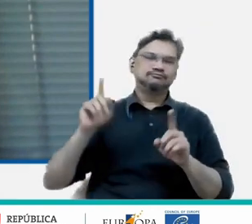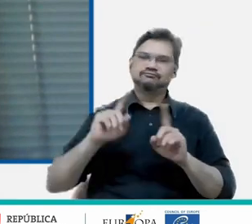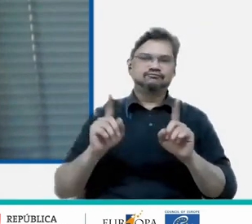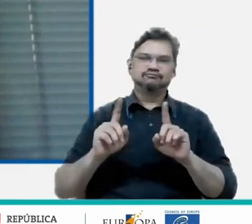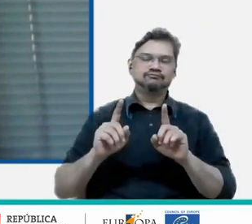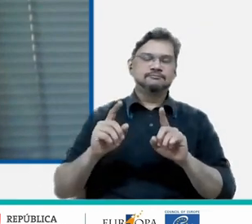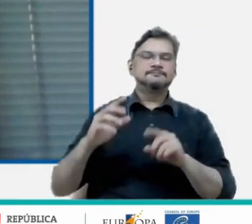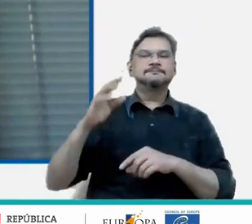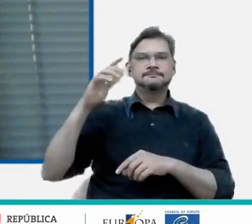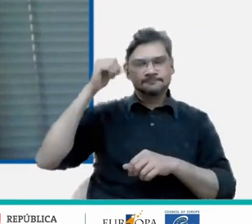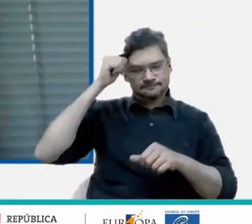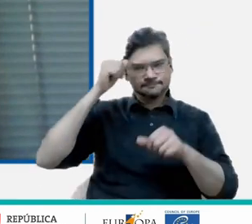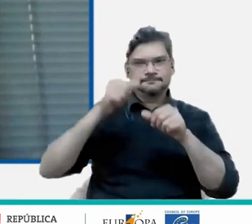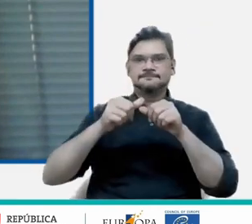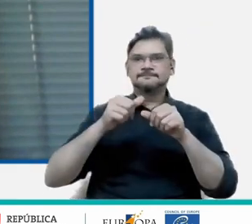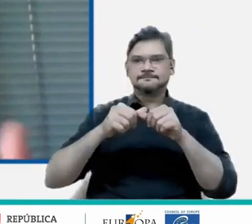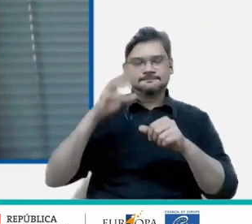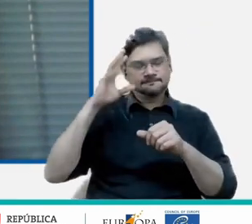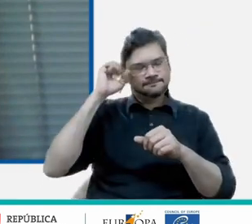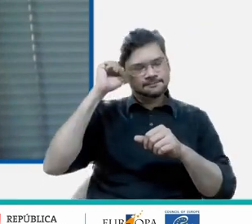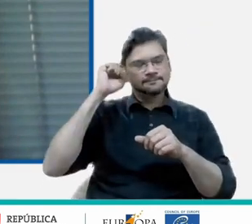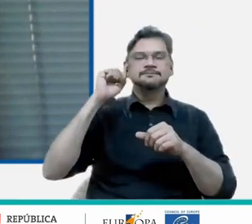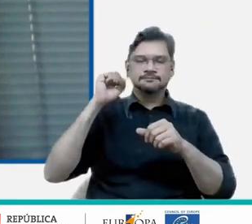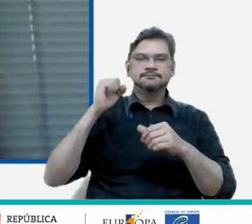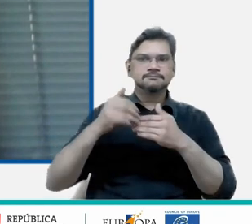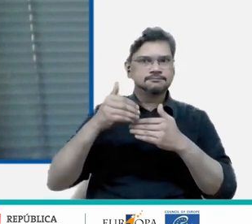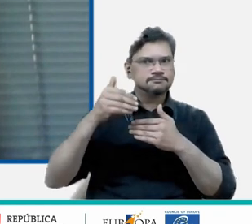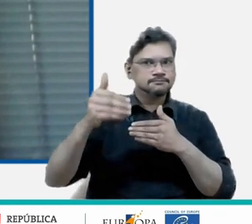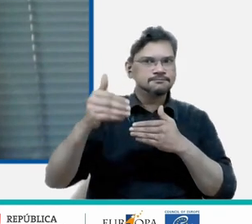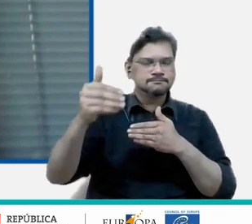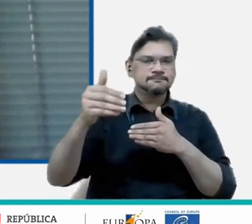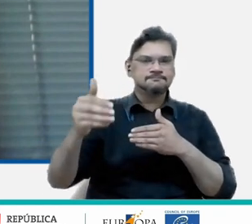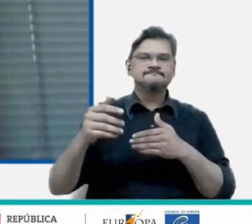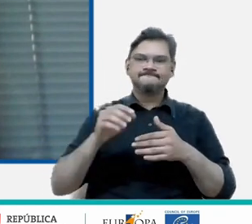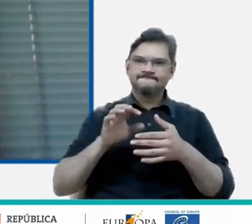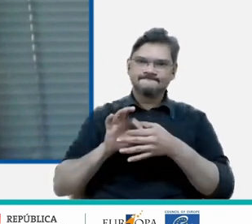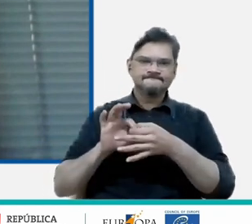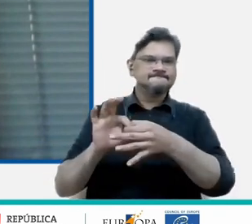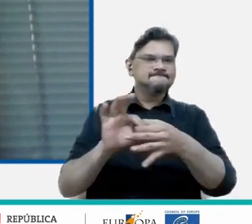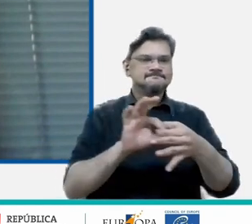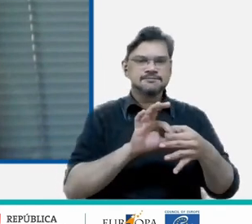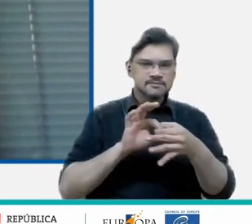at times of peace, so to say, so that we can maximize these learnings. We can also